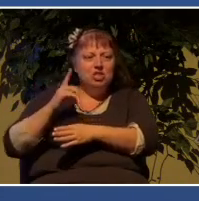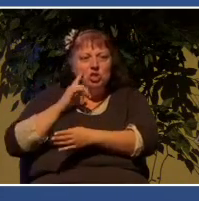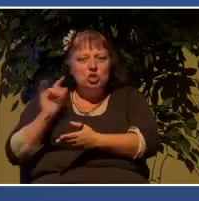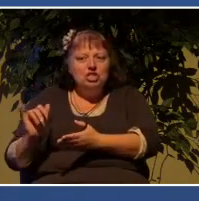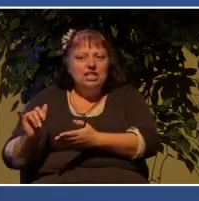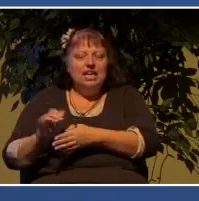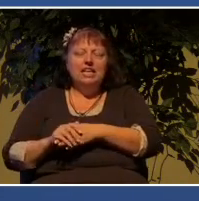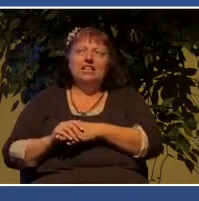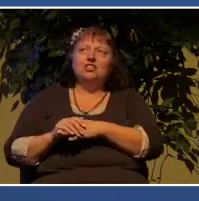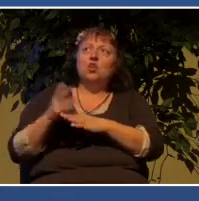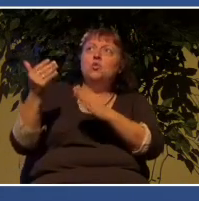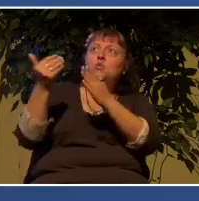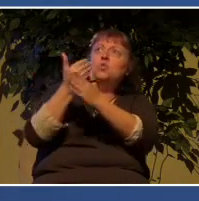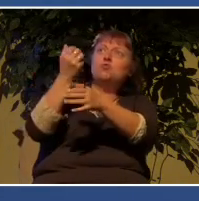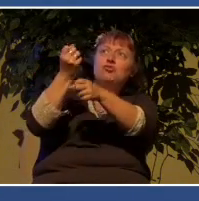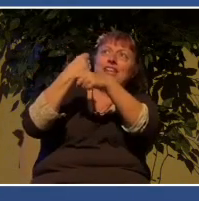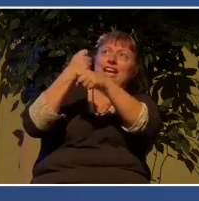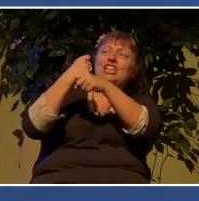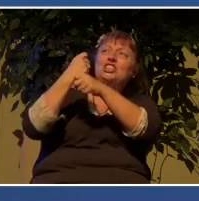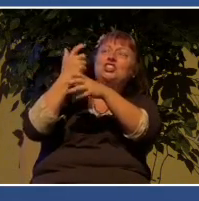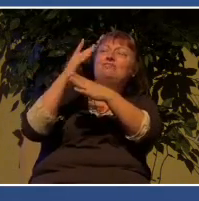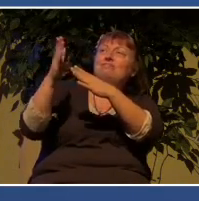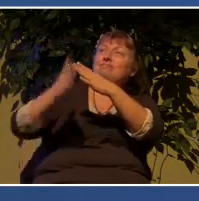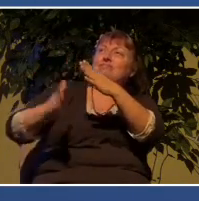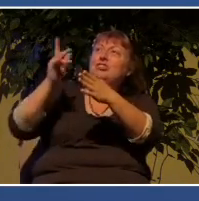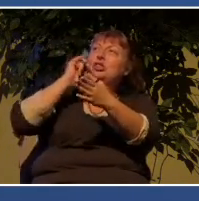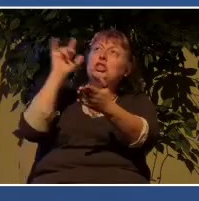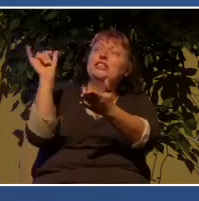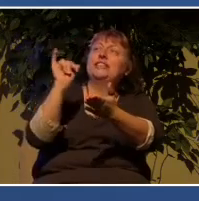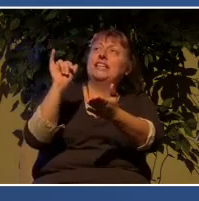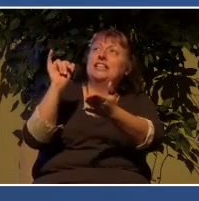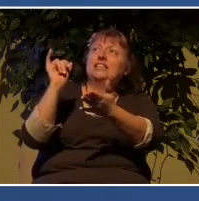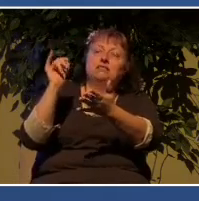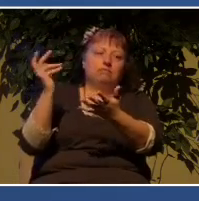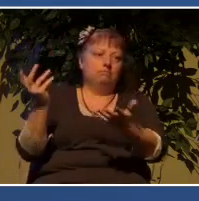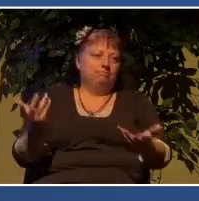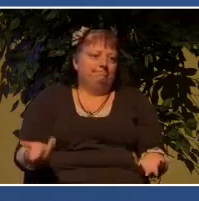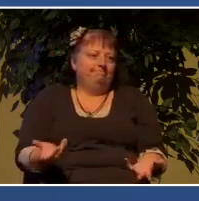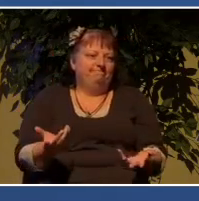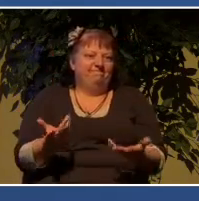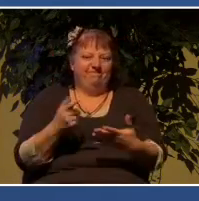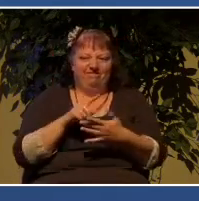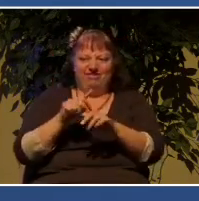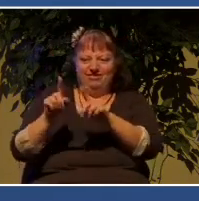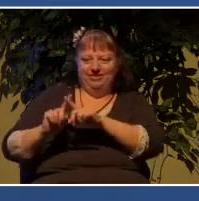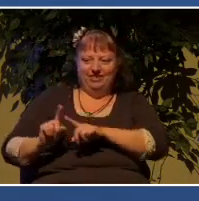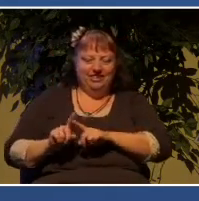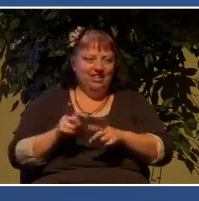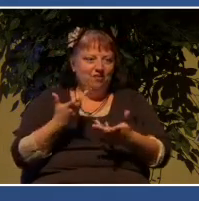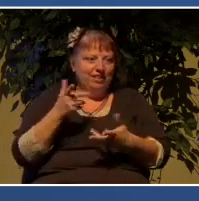look like? And the chances are we don't. Why? Because it